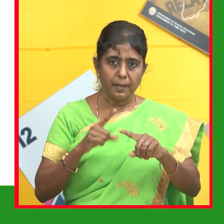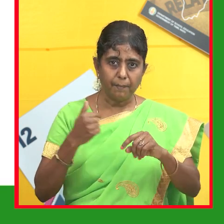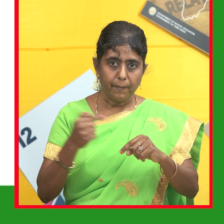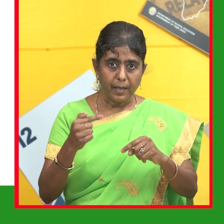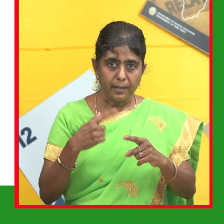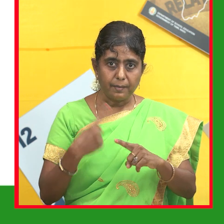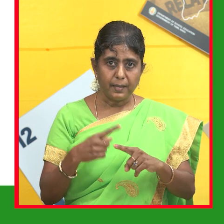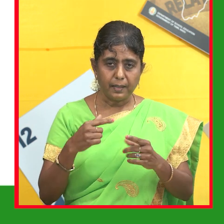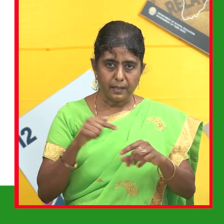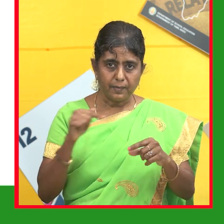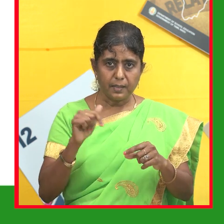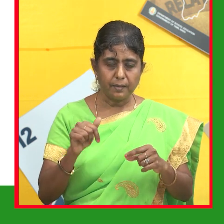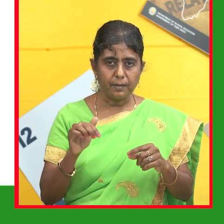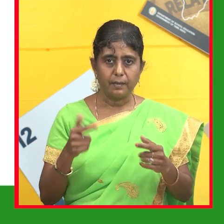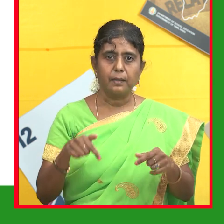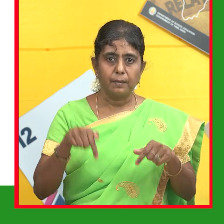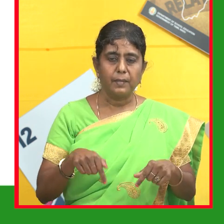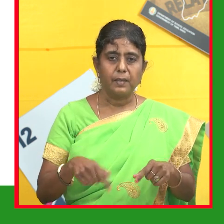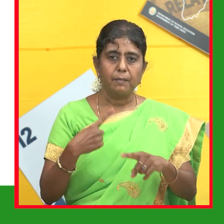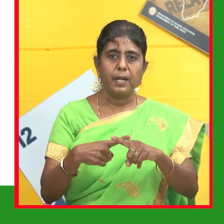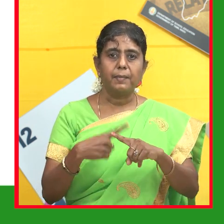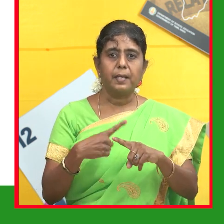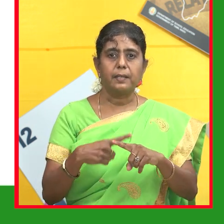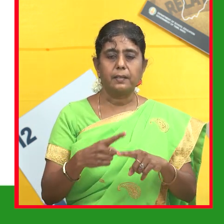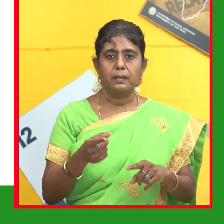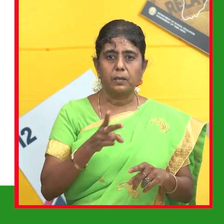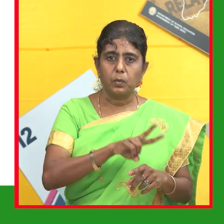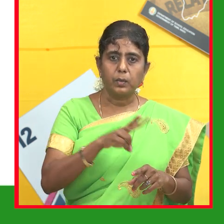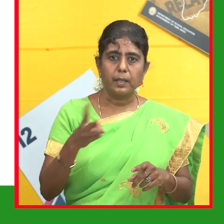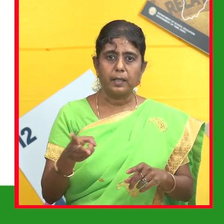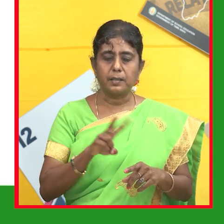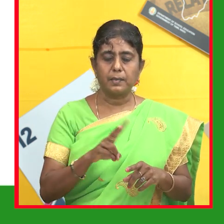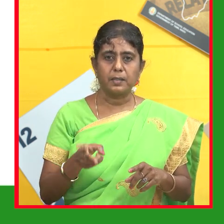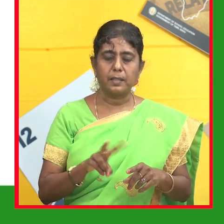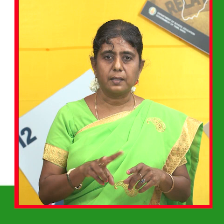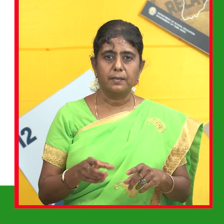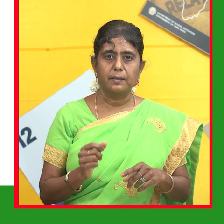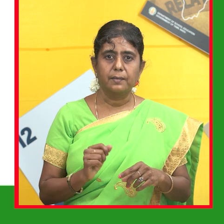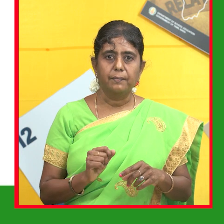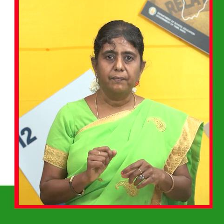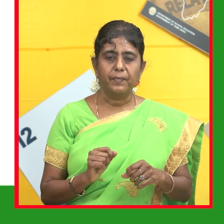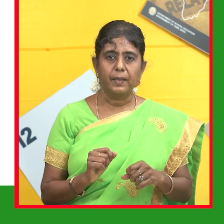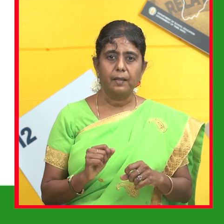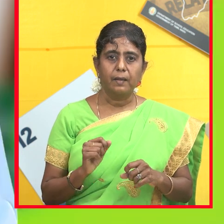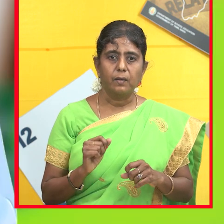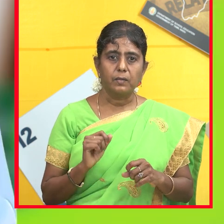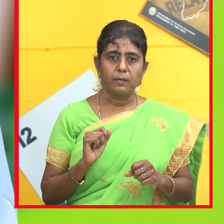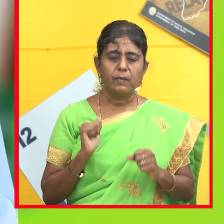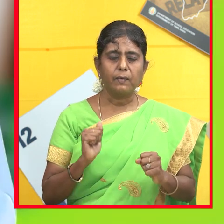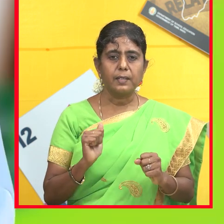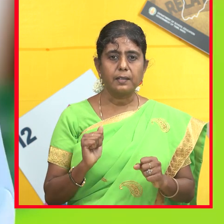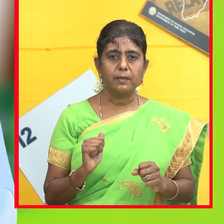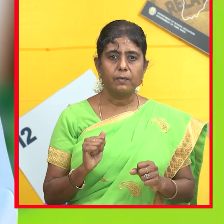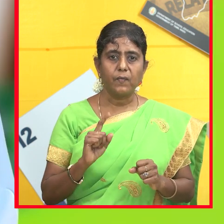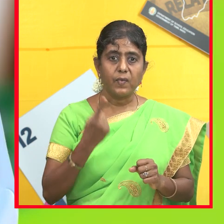middle, multiplication. So, it means we have to multiply the given two expressions. Now, what is